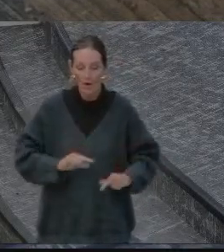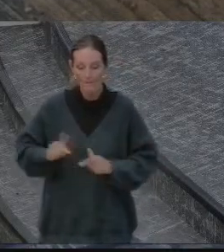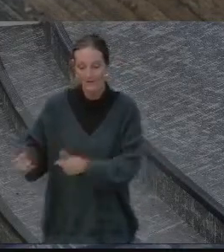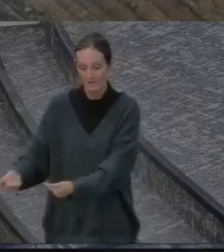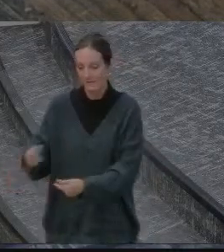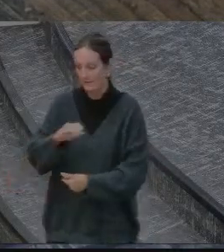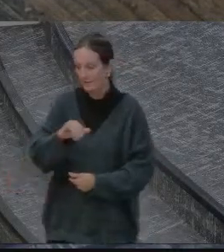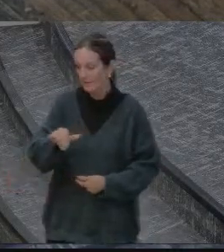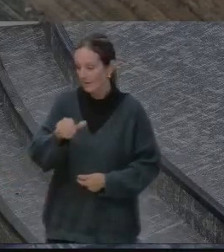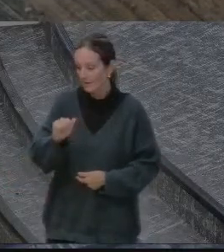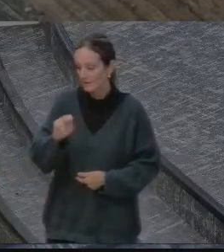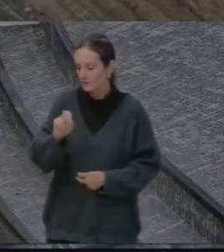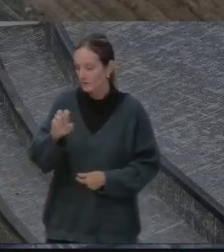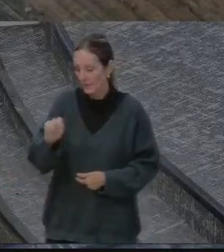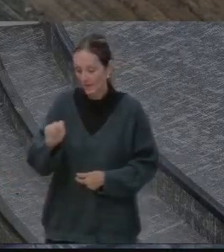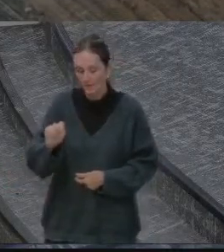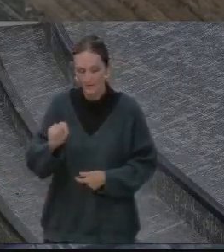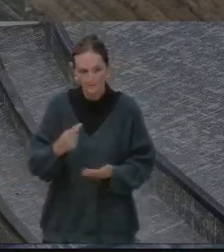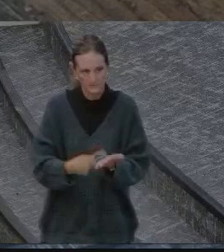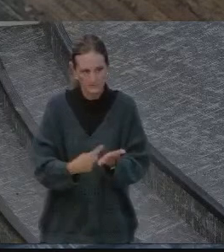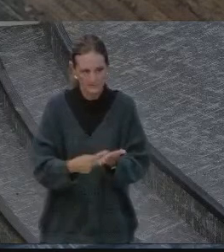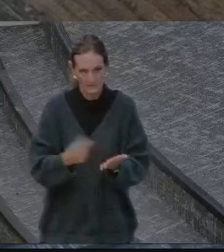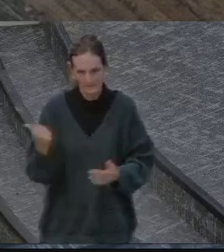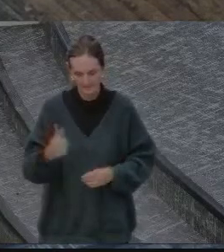to discuss the award.